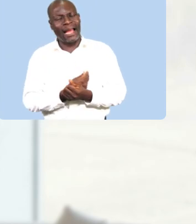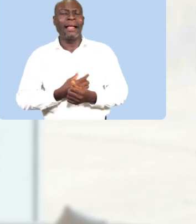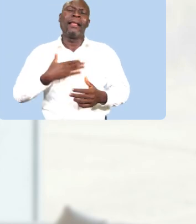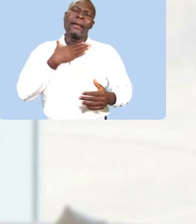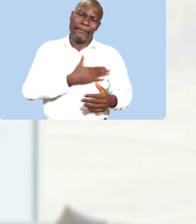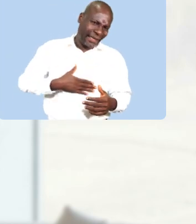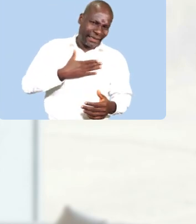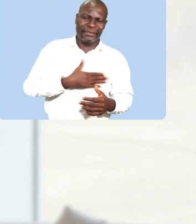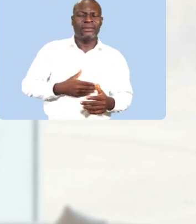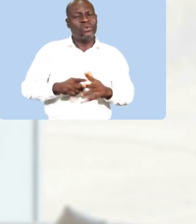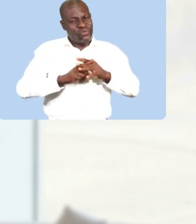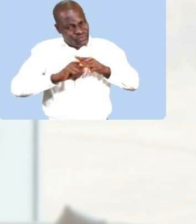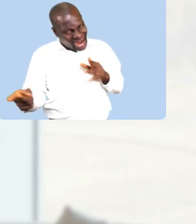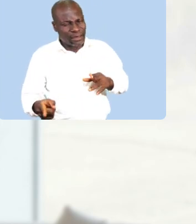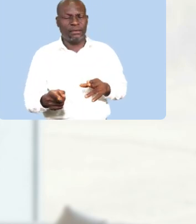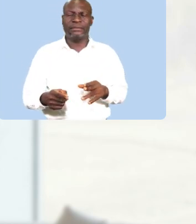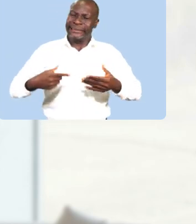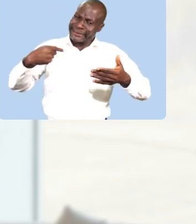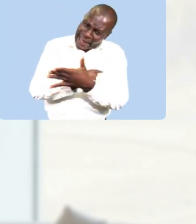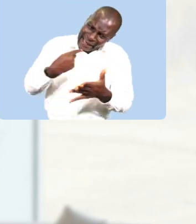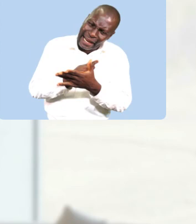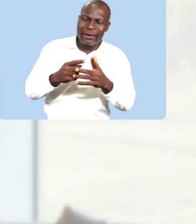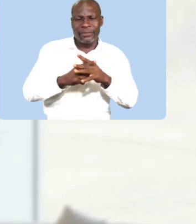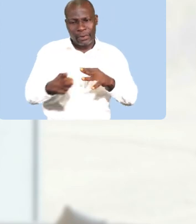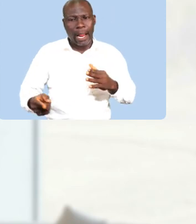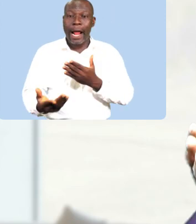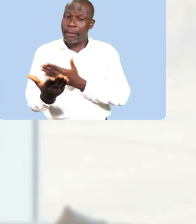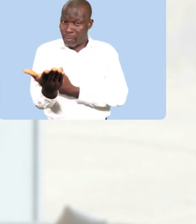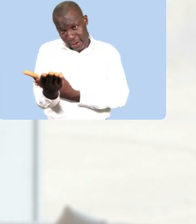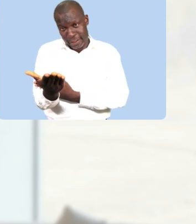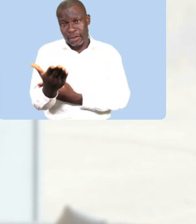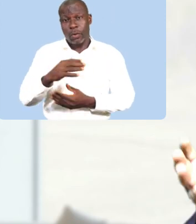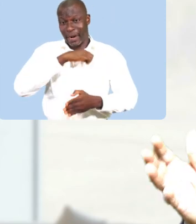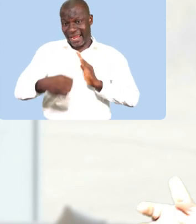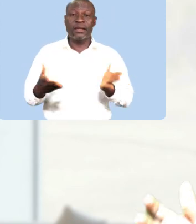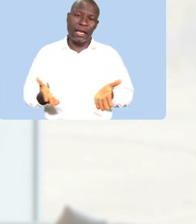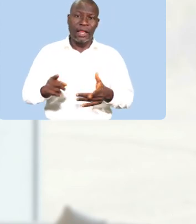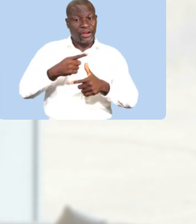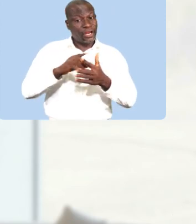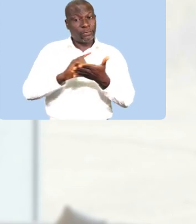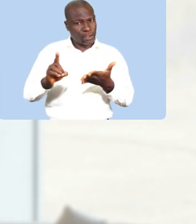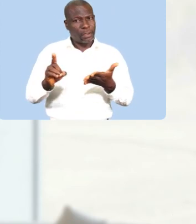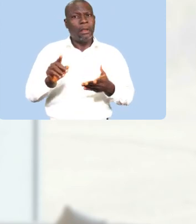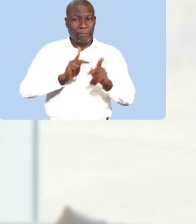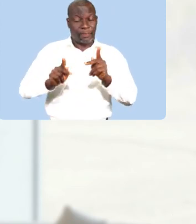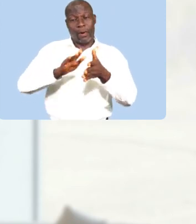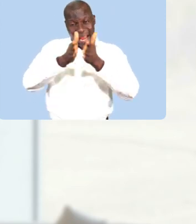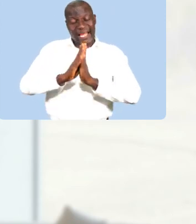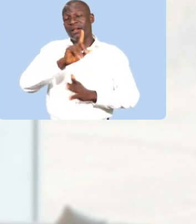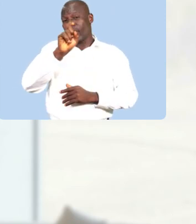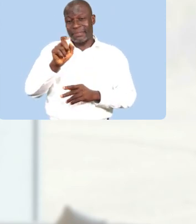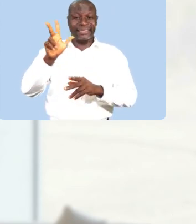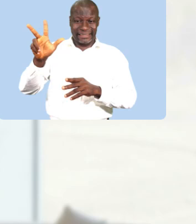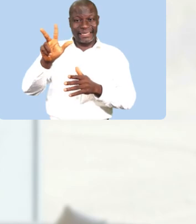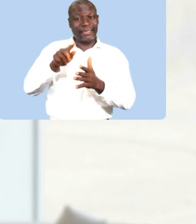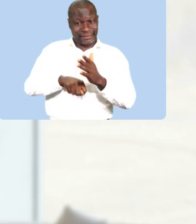jane. Efrisa adye hon. Anopai medwasi ya. Next week, mwa mwobisa ensam efa Trinity hono. Yebeka bibi edi